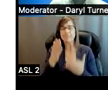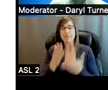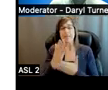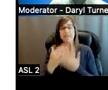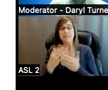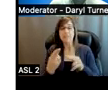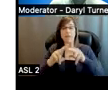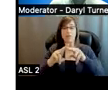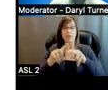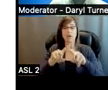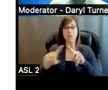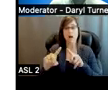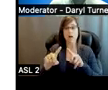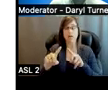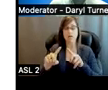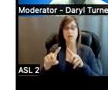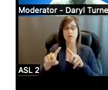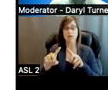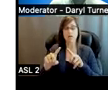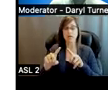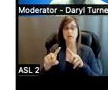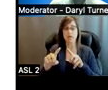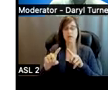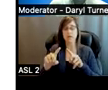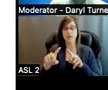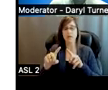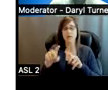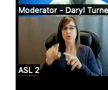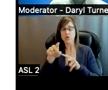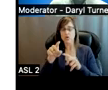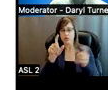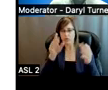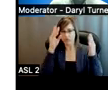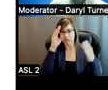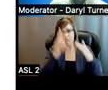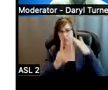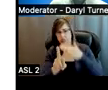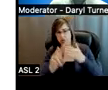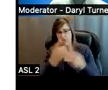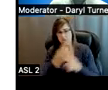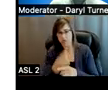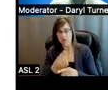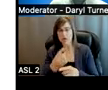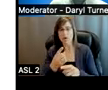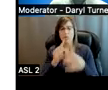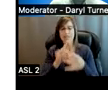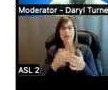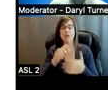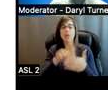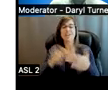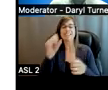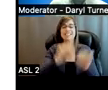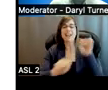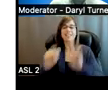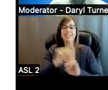increase, but you put the budget accordingly, as well as what is scientifically needed. And of